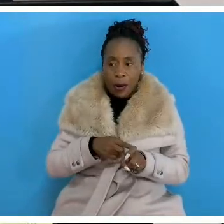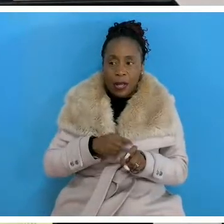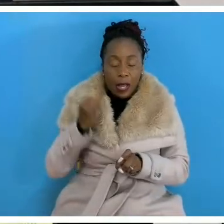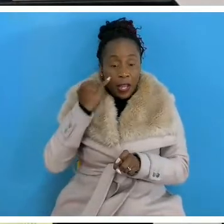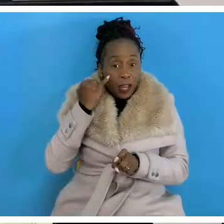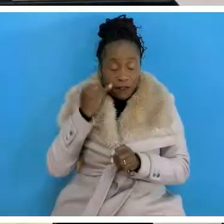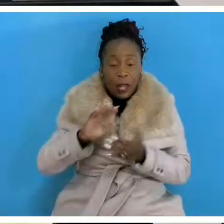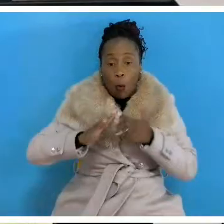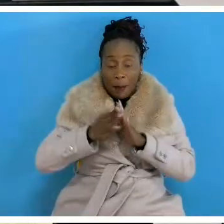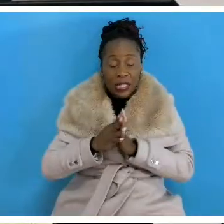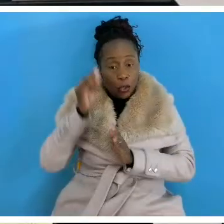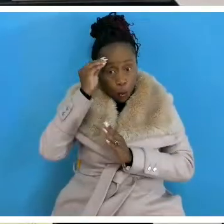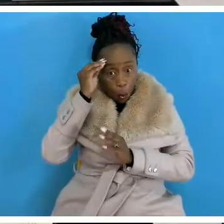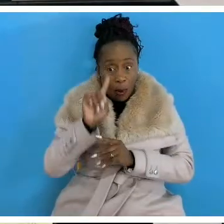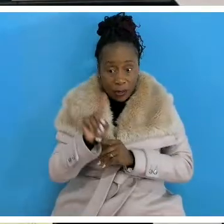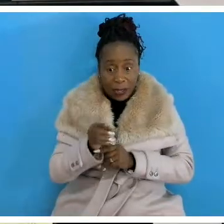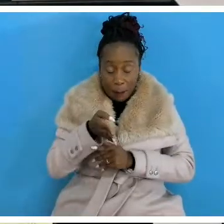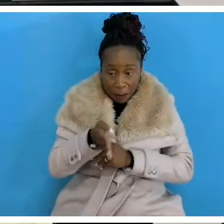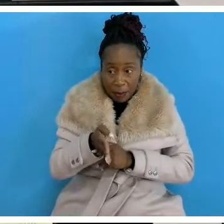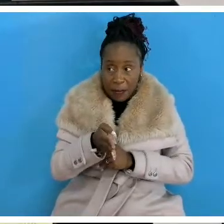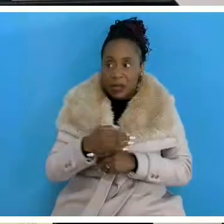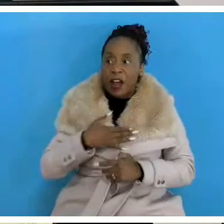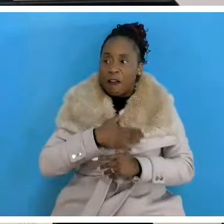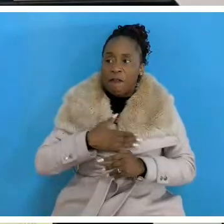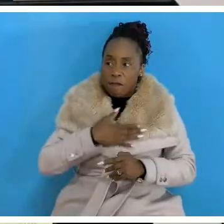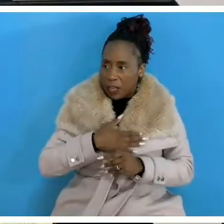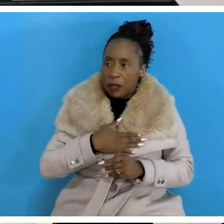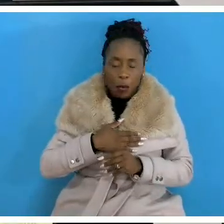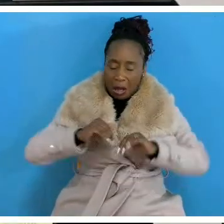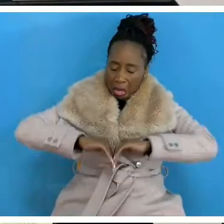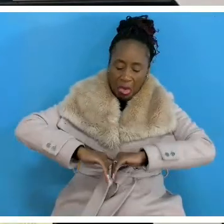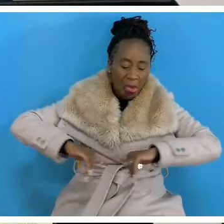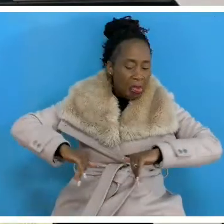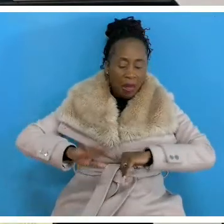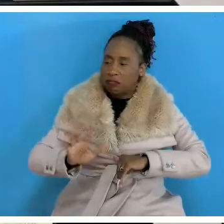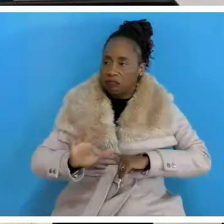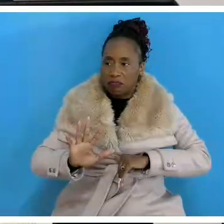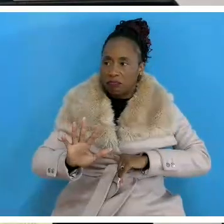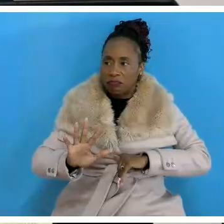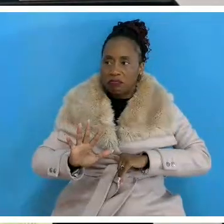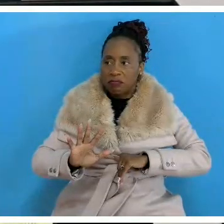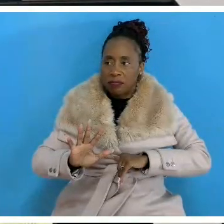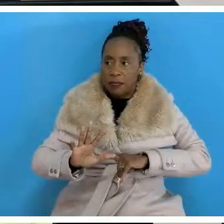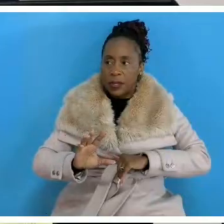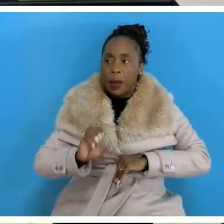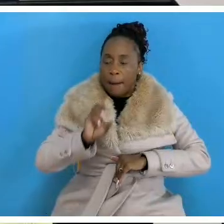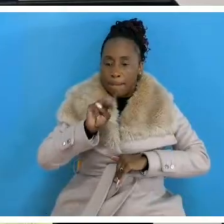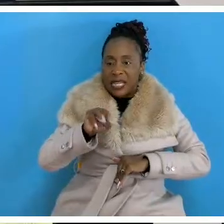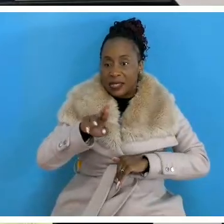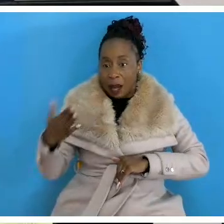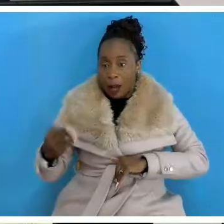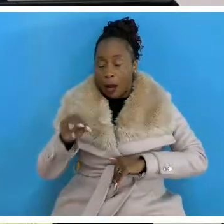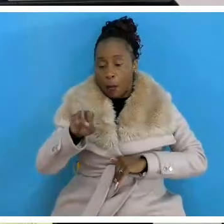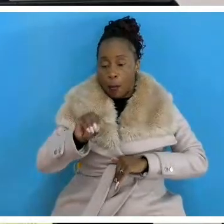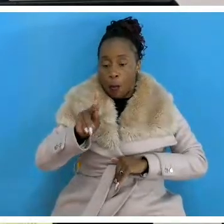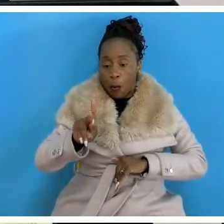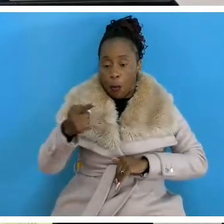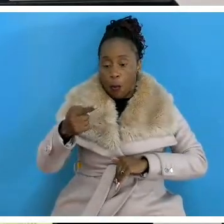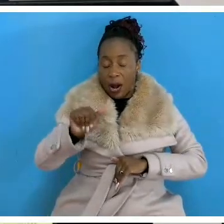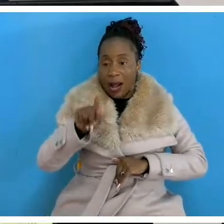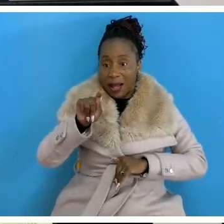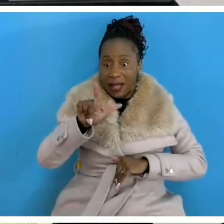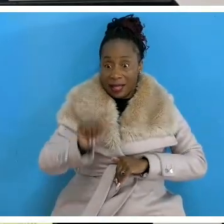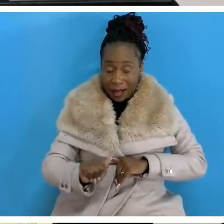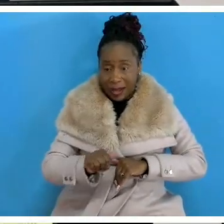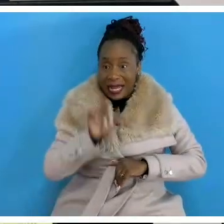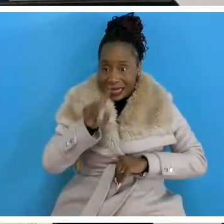knows that they were here, then they also feel that they are not left out. So Mr. Magatla did indicate they were here, but it wasn't part of